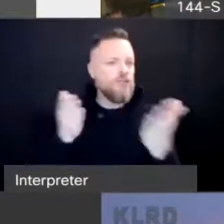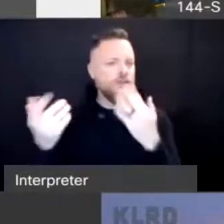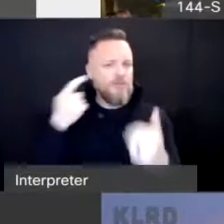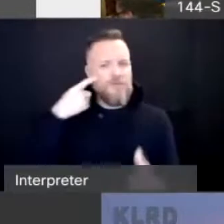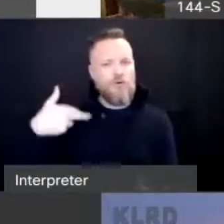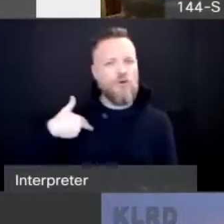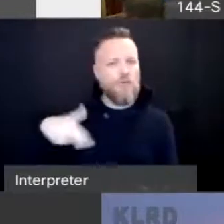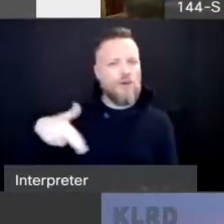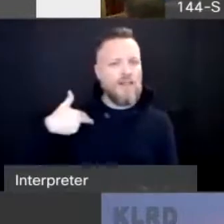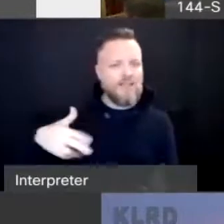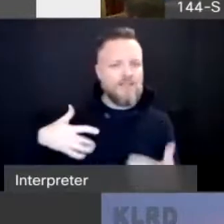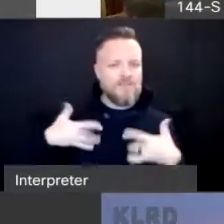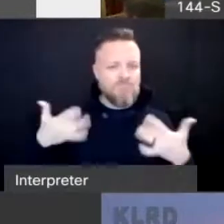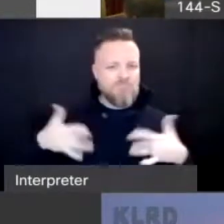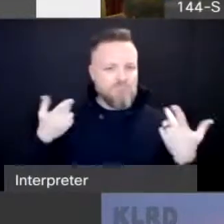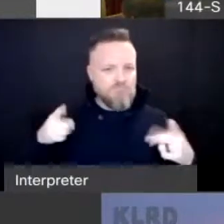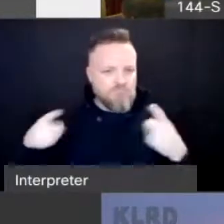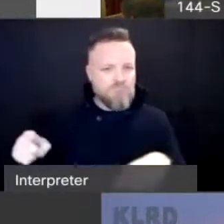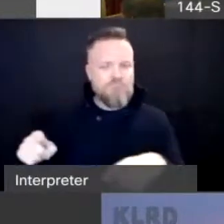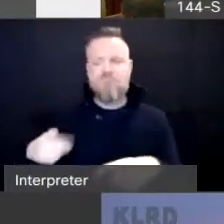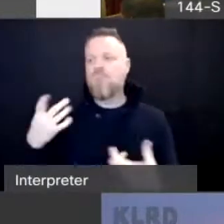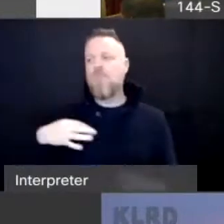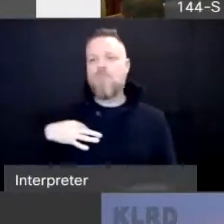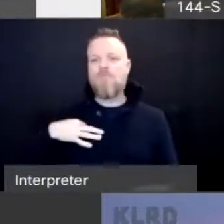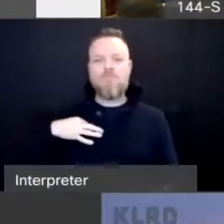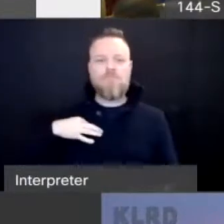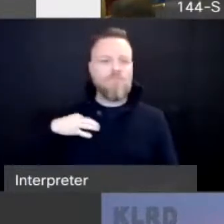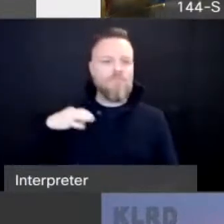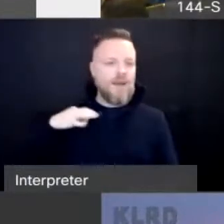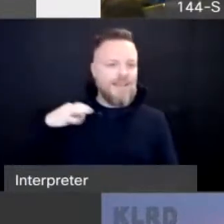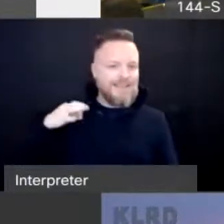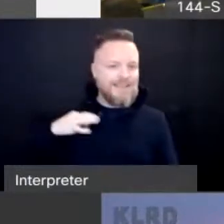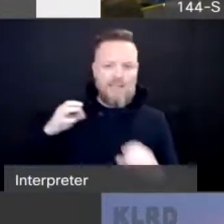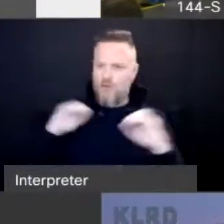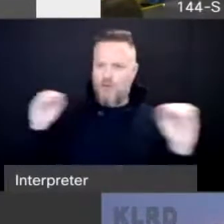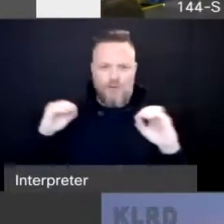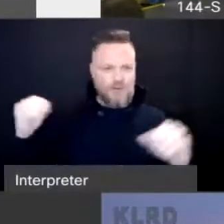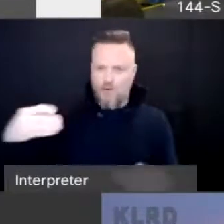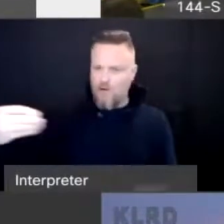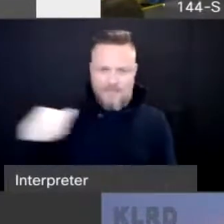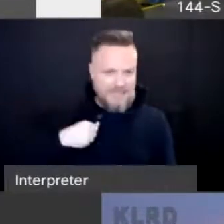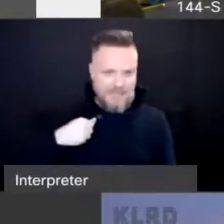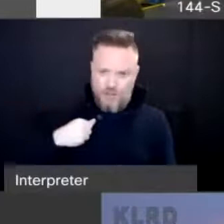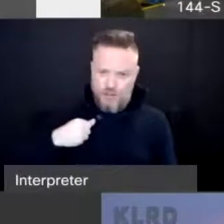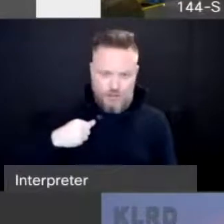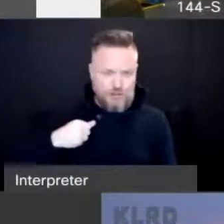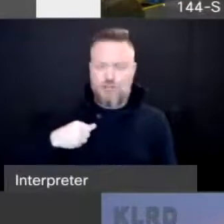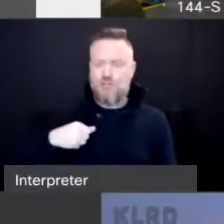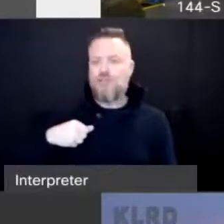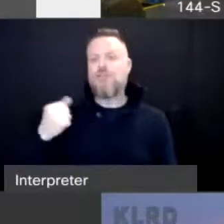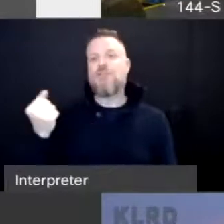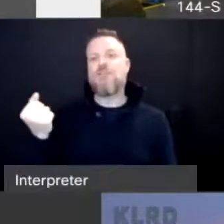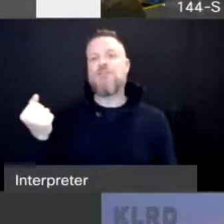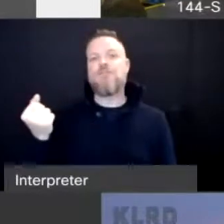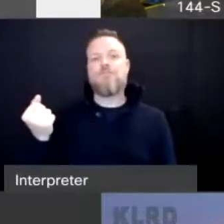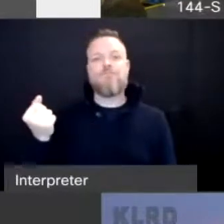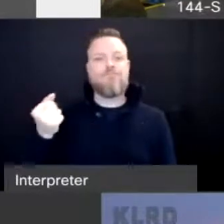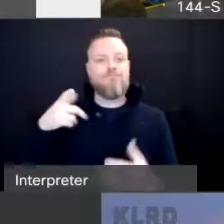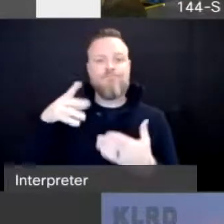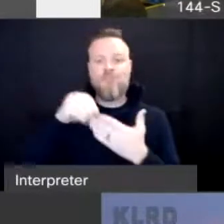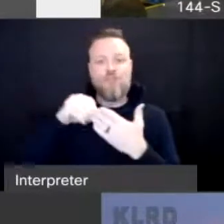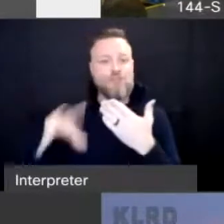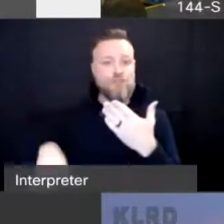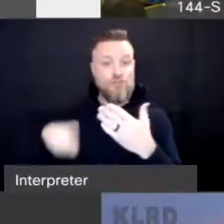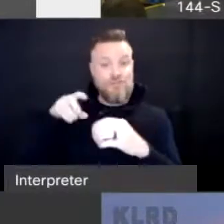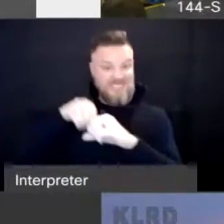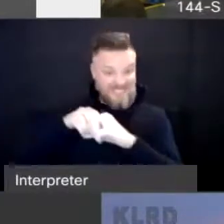religious events, a volunteer without compensation, a student who's enrolled in